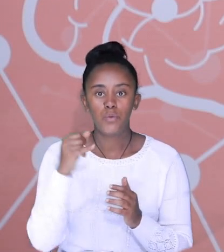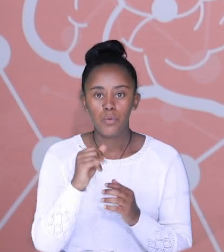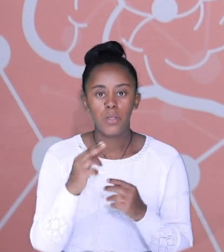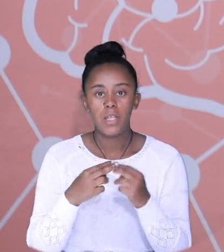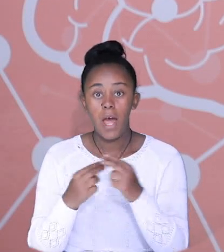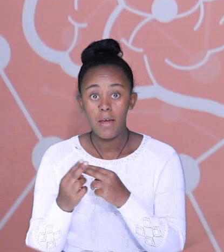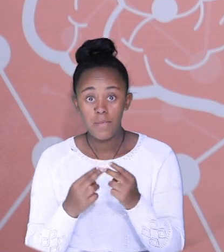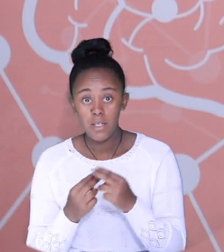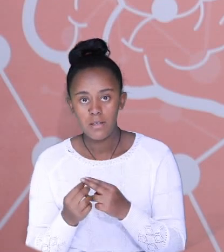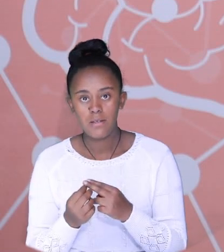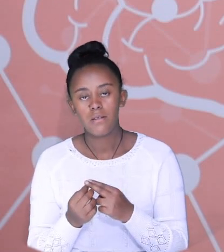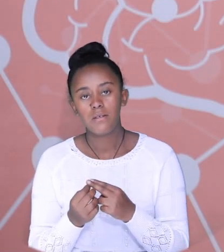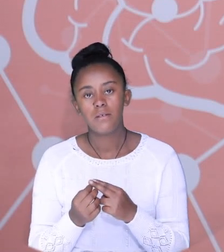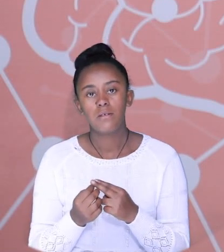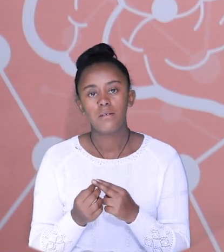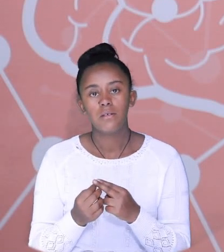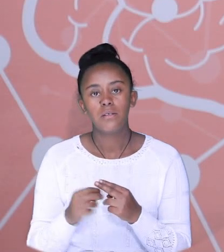times